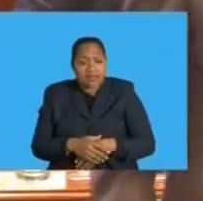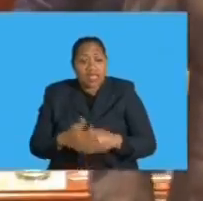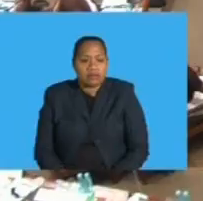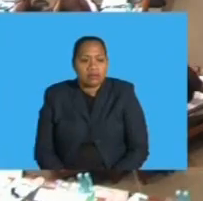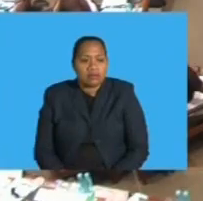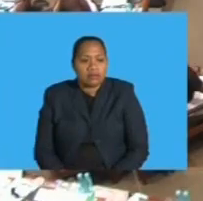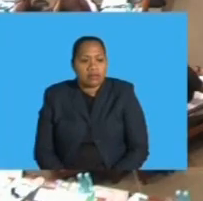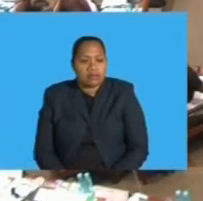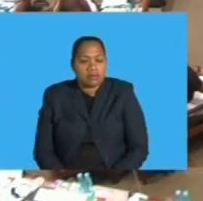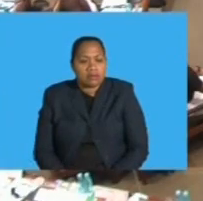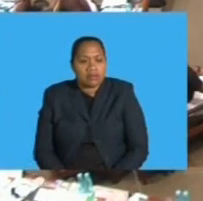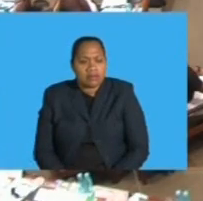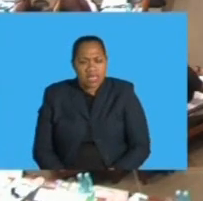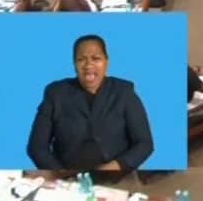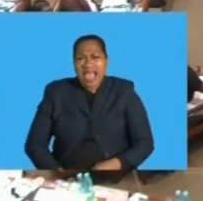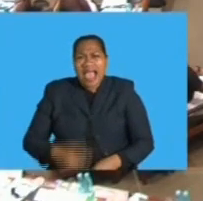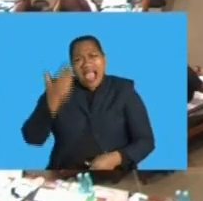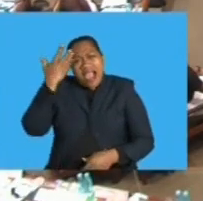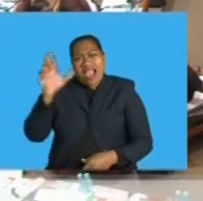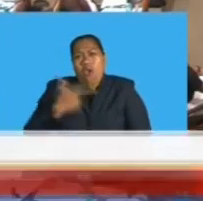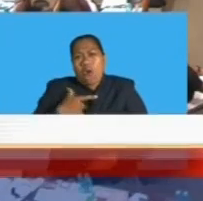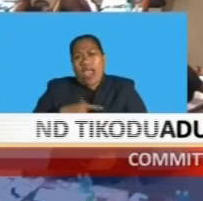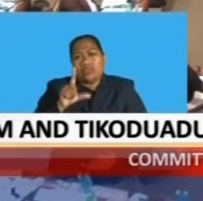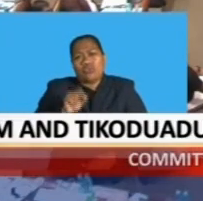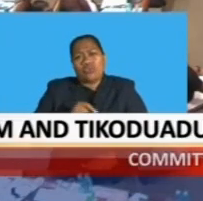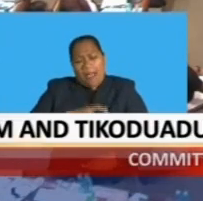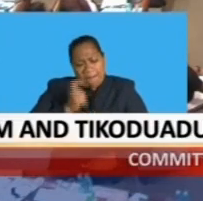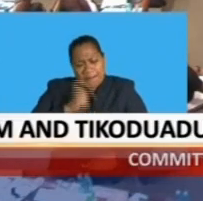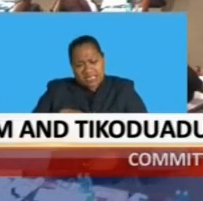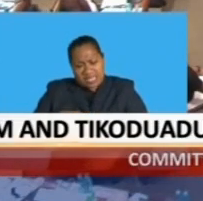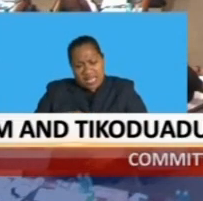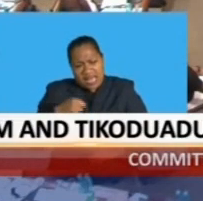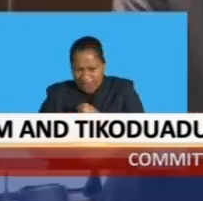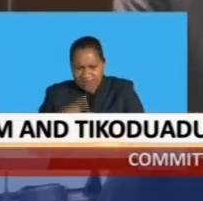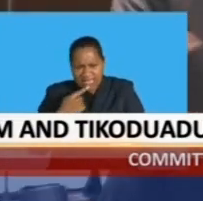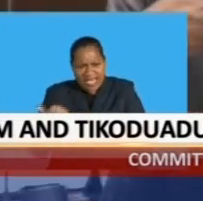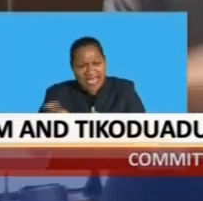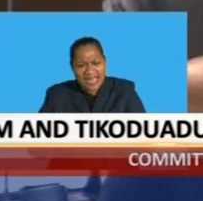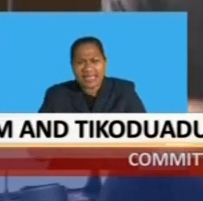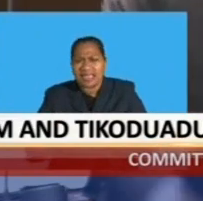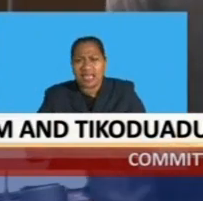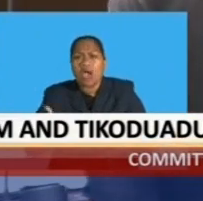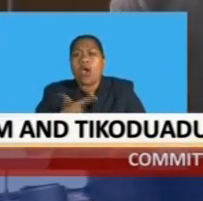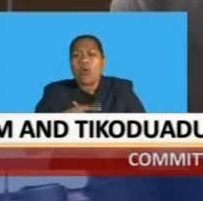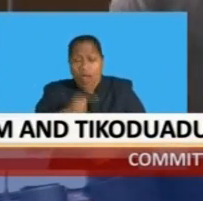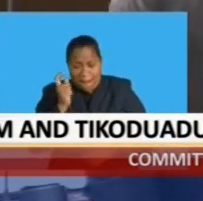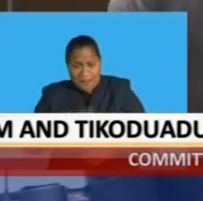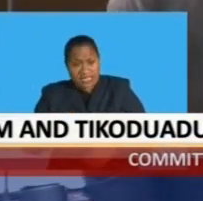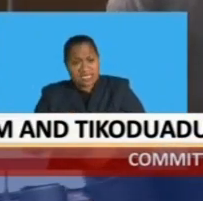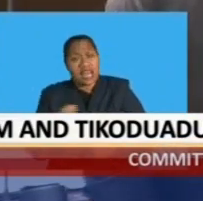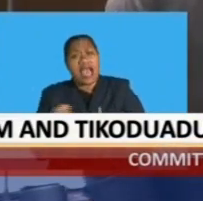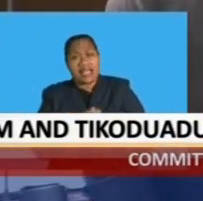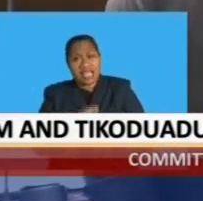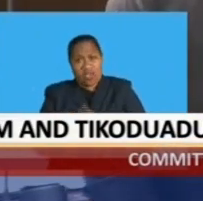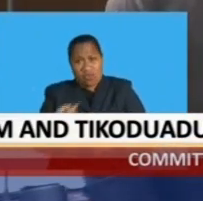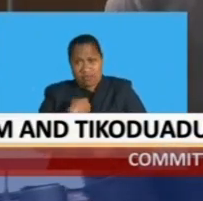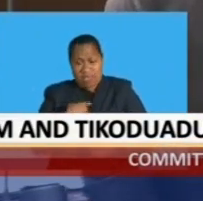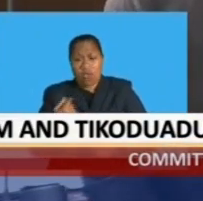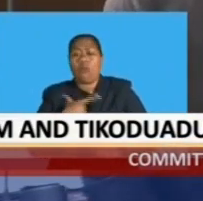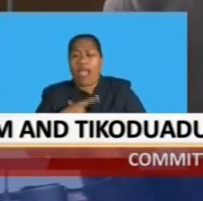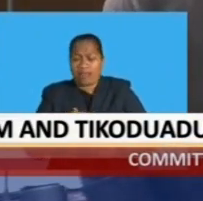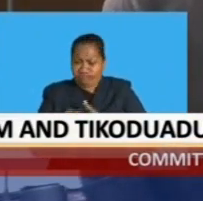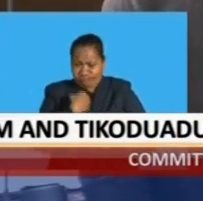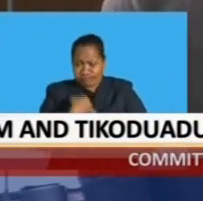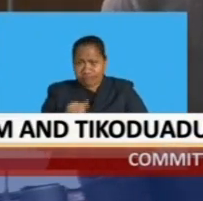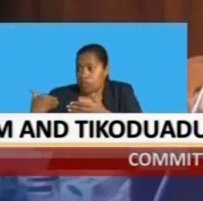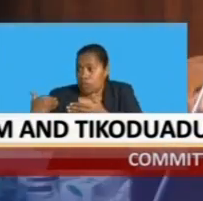alleged altercation between Bainimarama and Tikonduandua. Ratuepeli informed the House that the Prime Minister visited his chambers on the